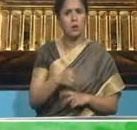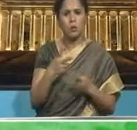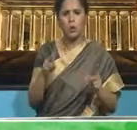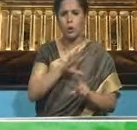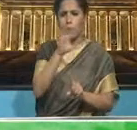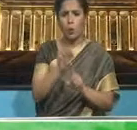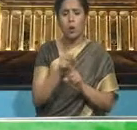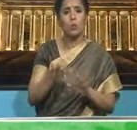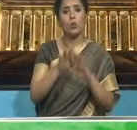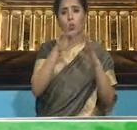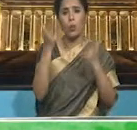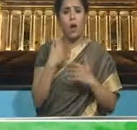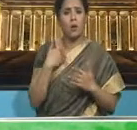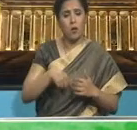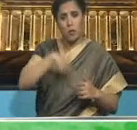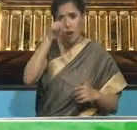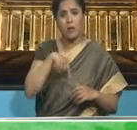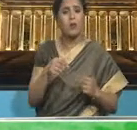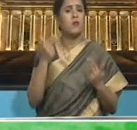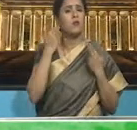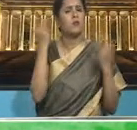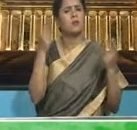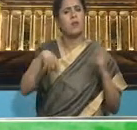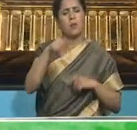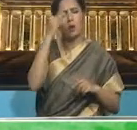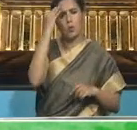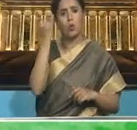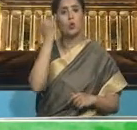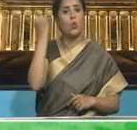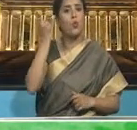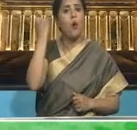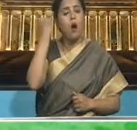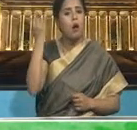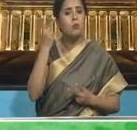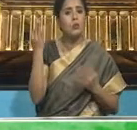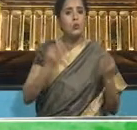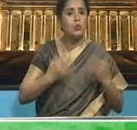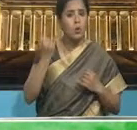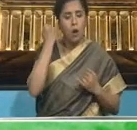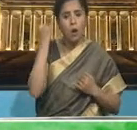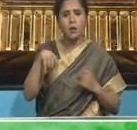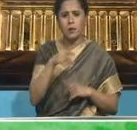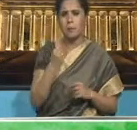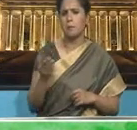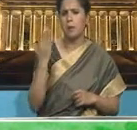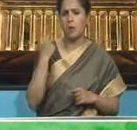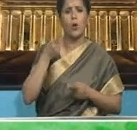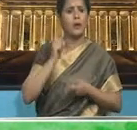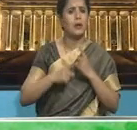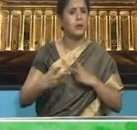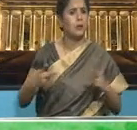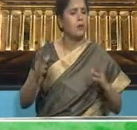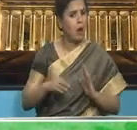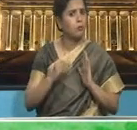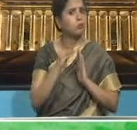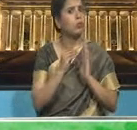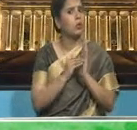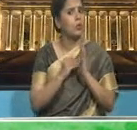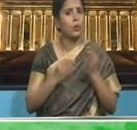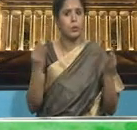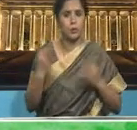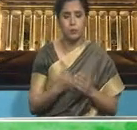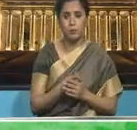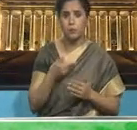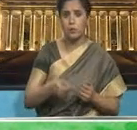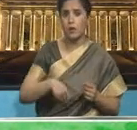the world, as well as new ideas that emerged in more recent history. The